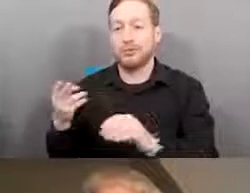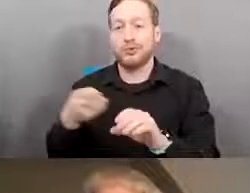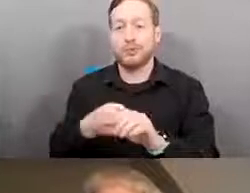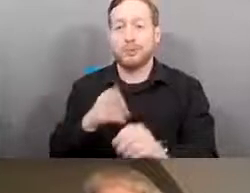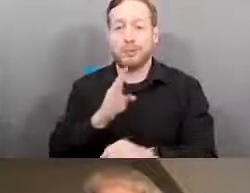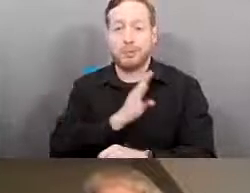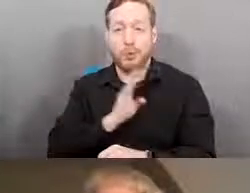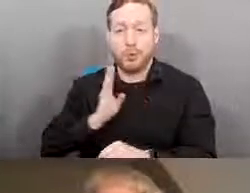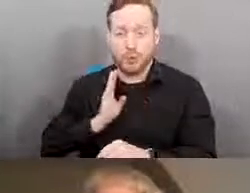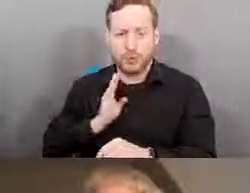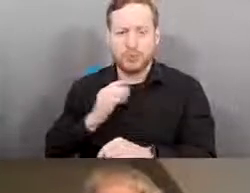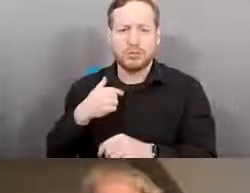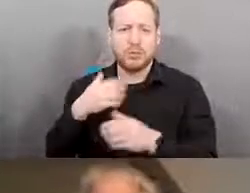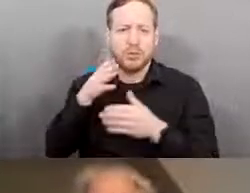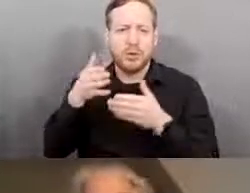So